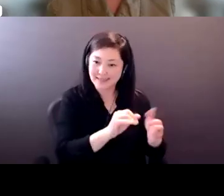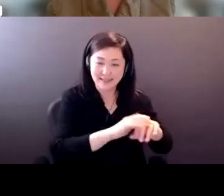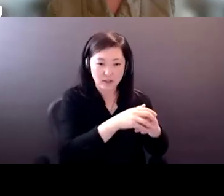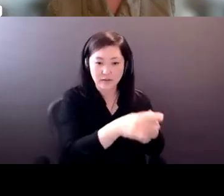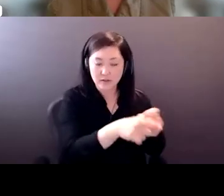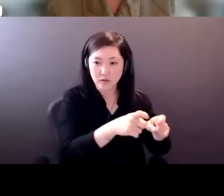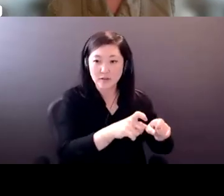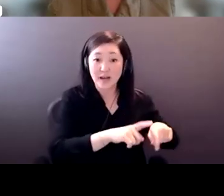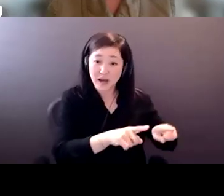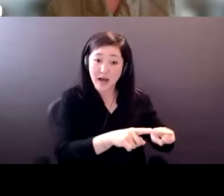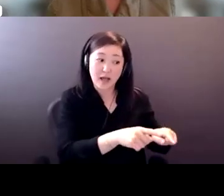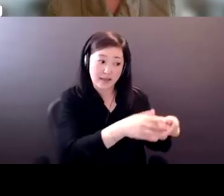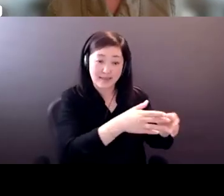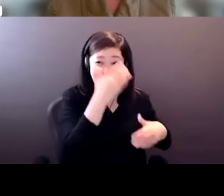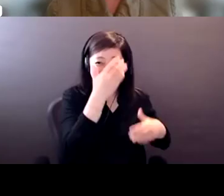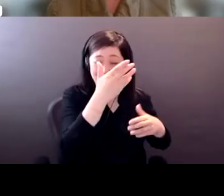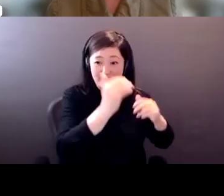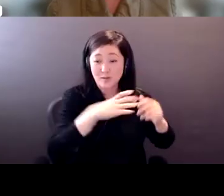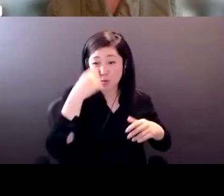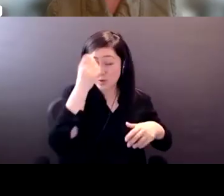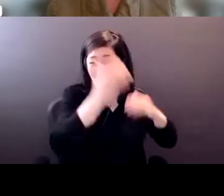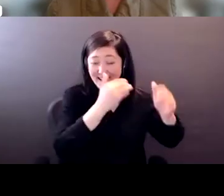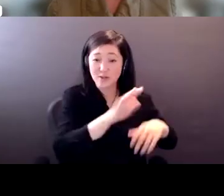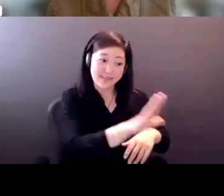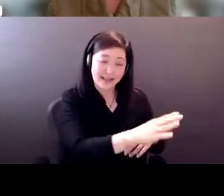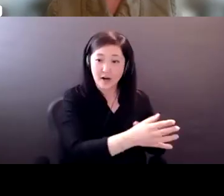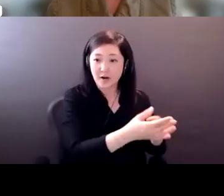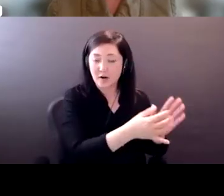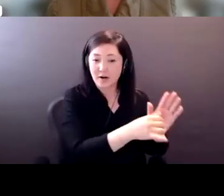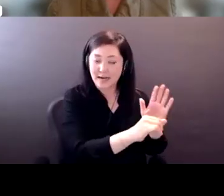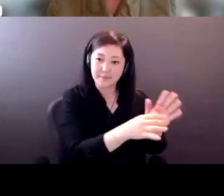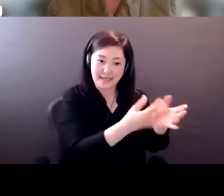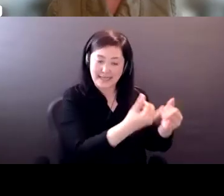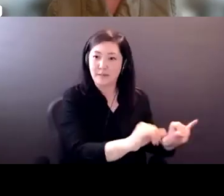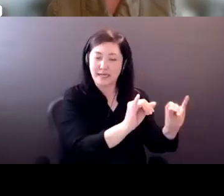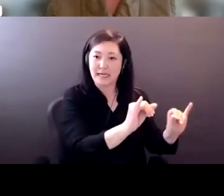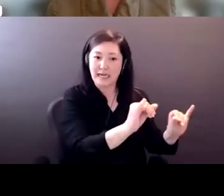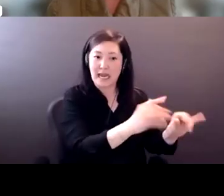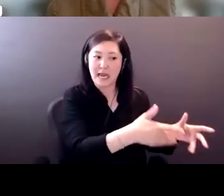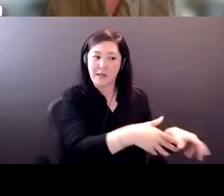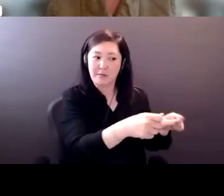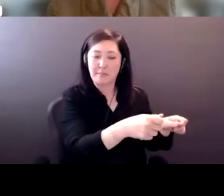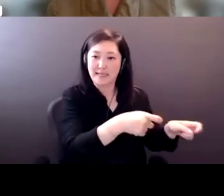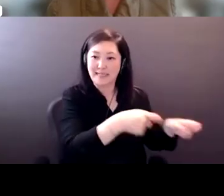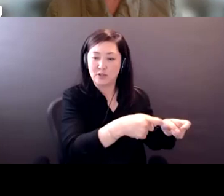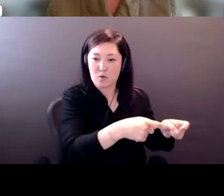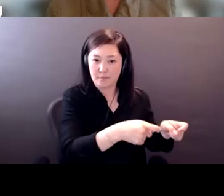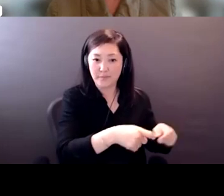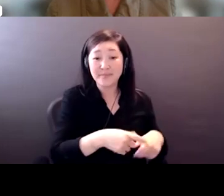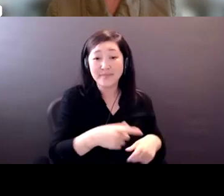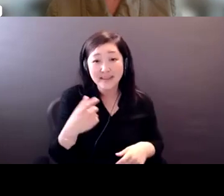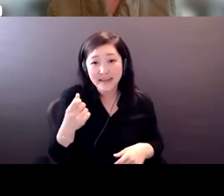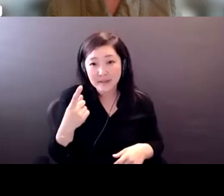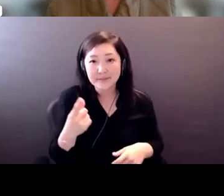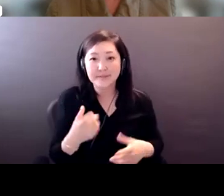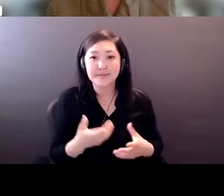steadily reduced. Rural geography creates yet another layer. We have limited services,